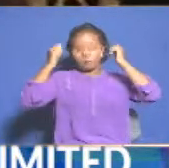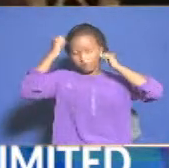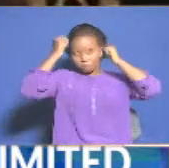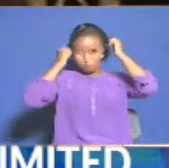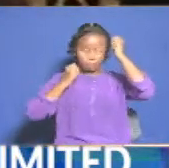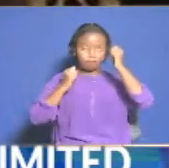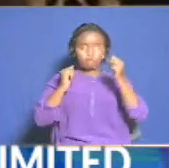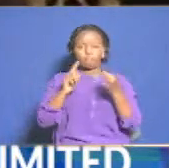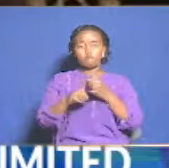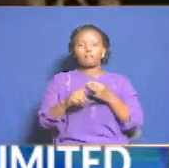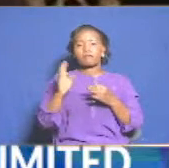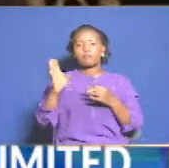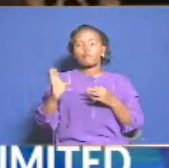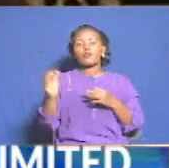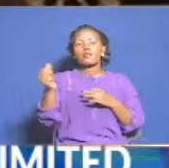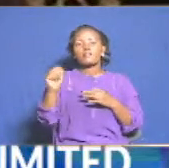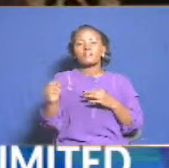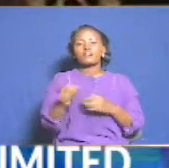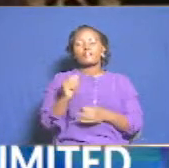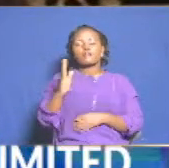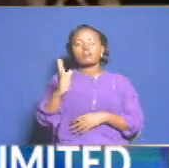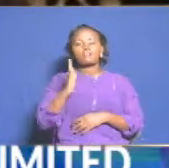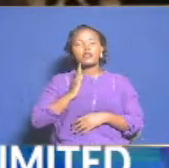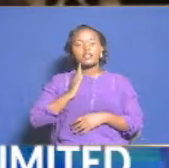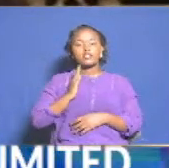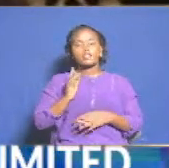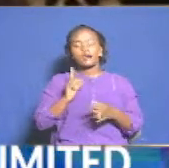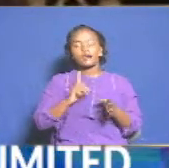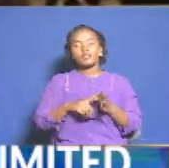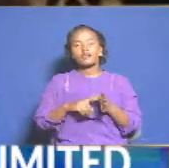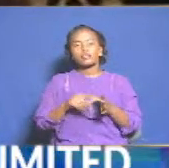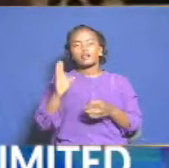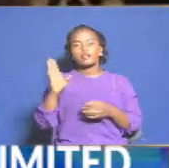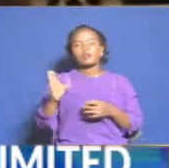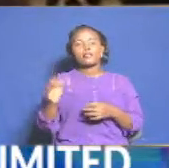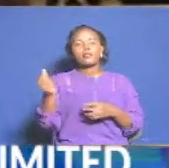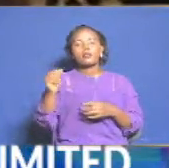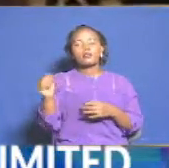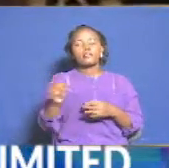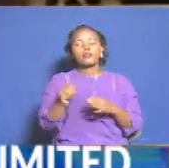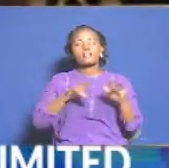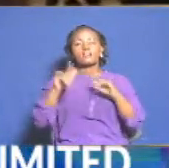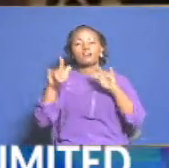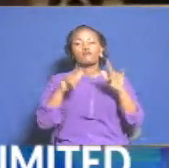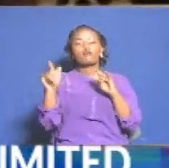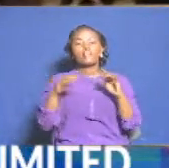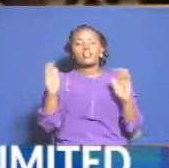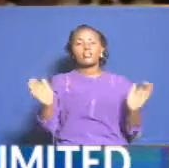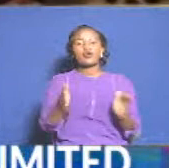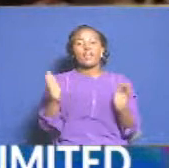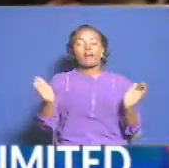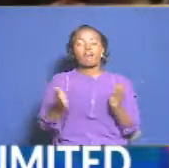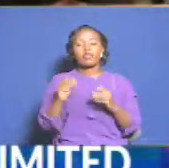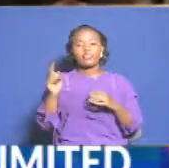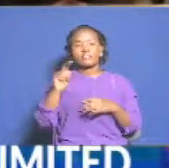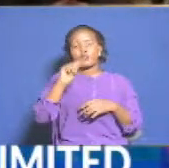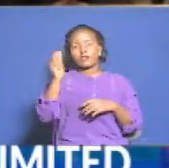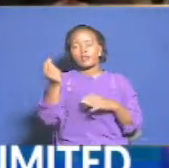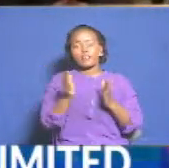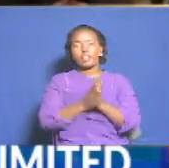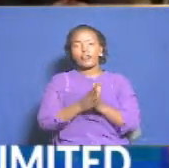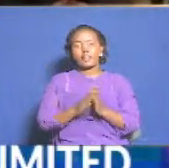Cabinet Secretary, Ministry of Interior, Cabinet Secretaries, Minister of Foreign Affairs, both Kenya and